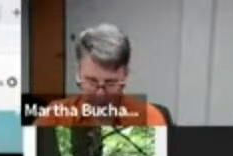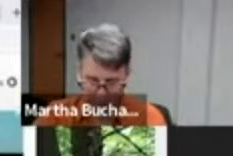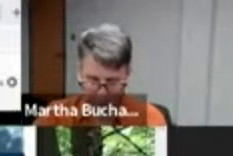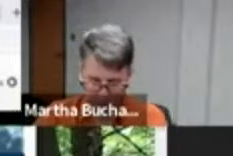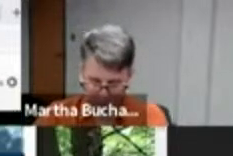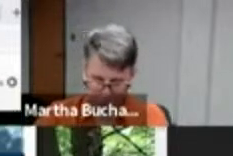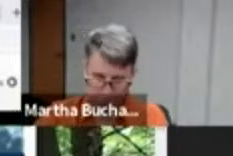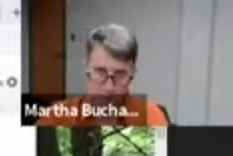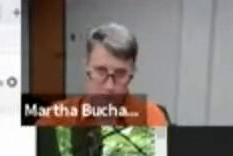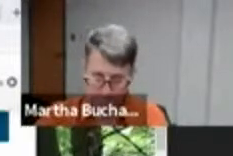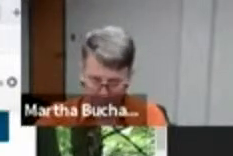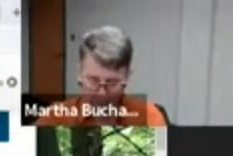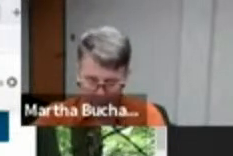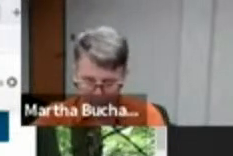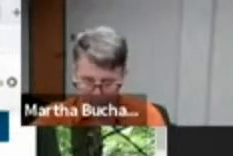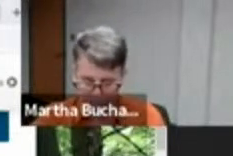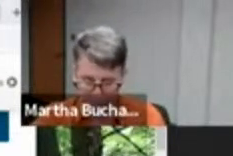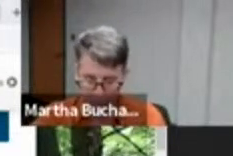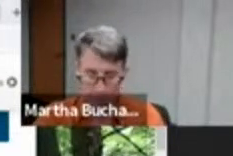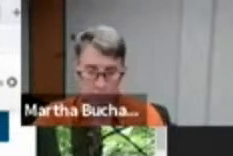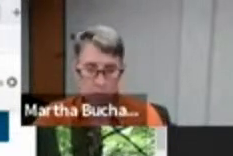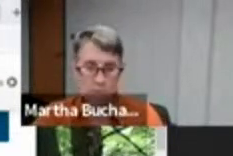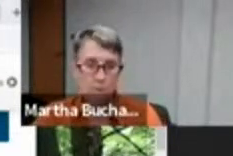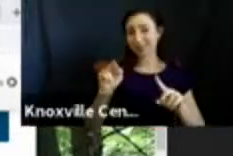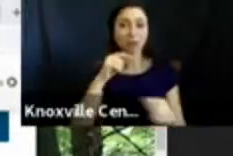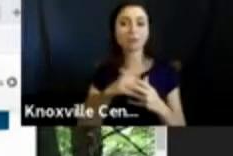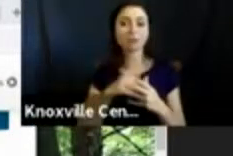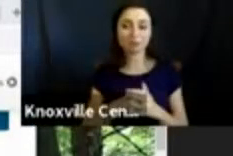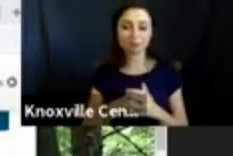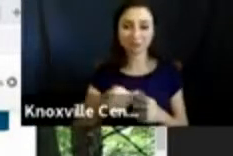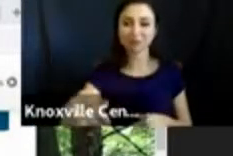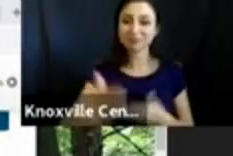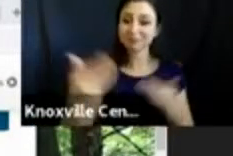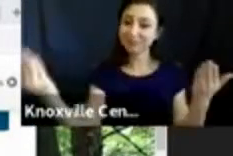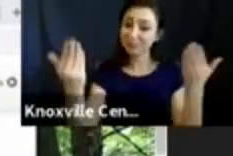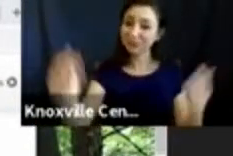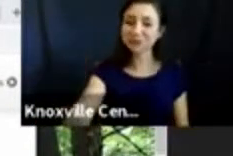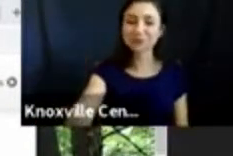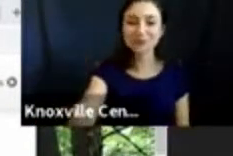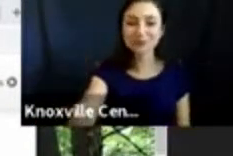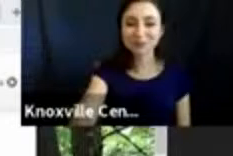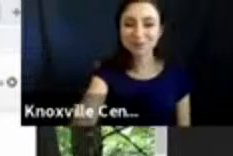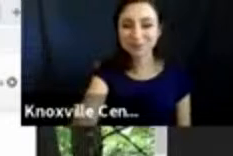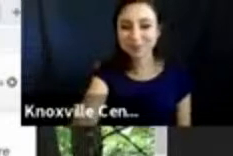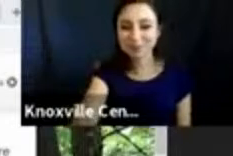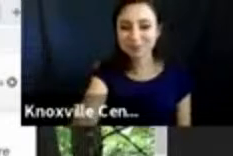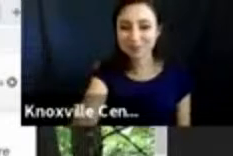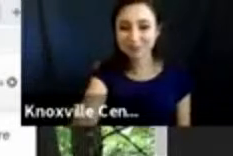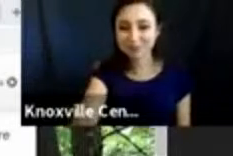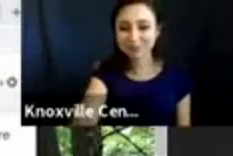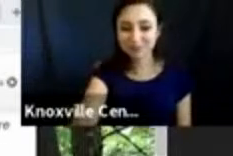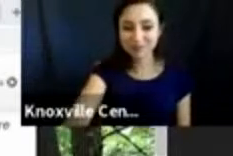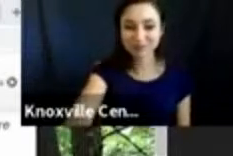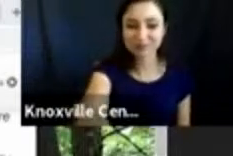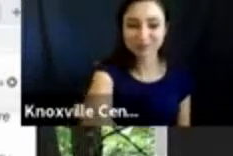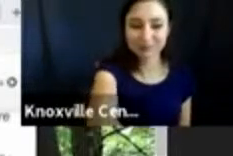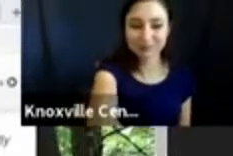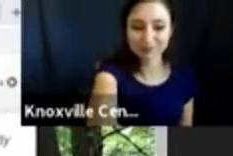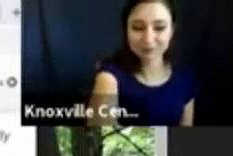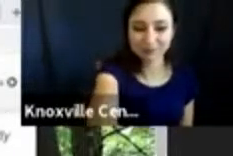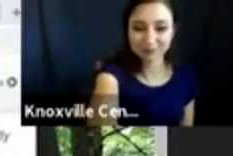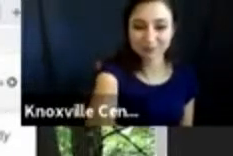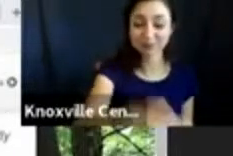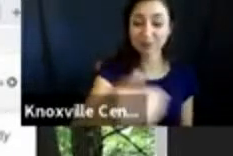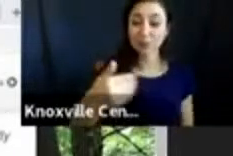the information for you. So here we are. So we have 105